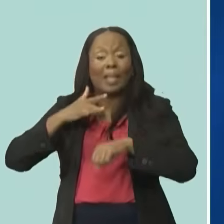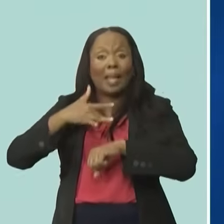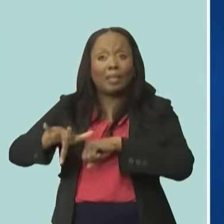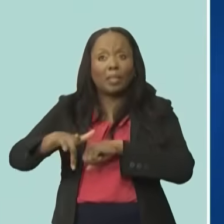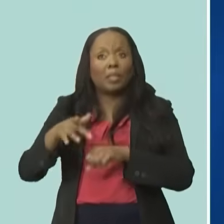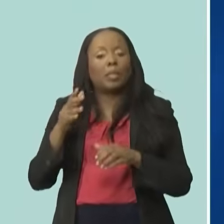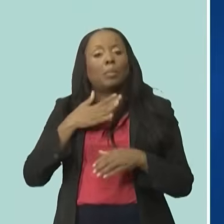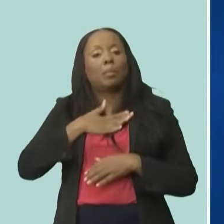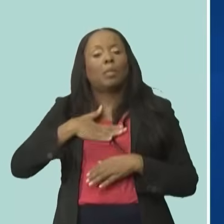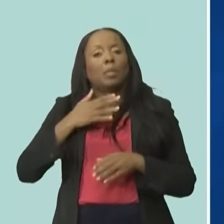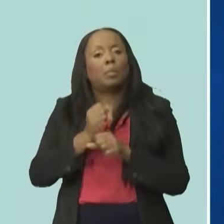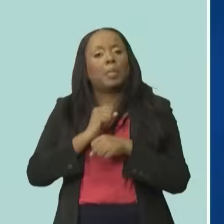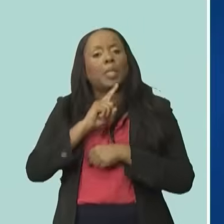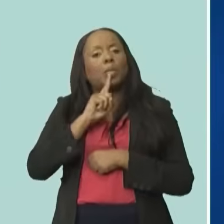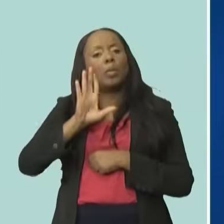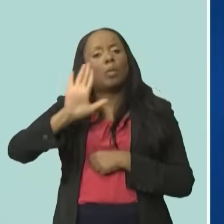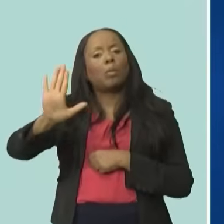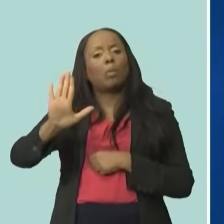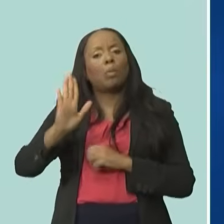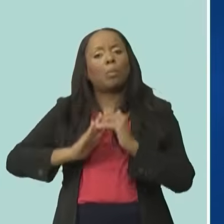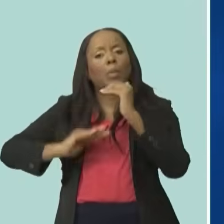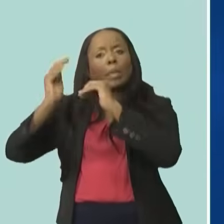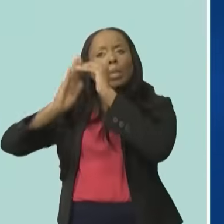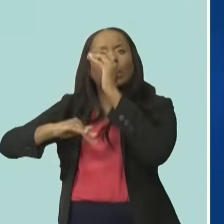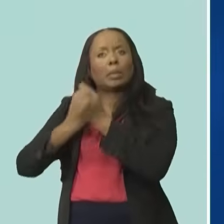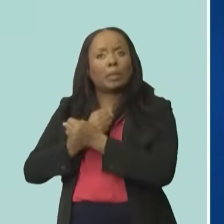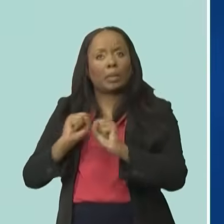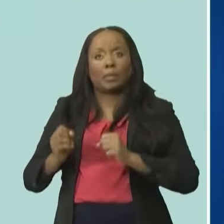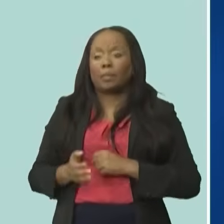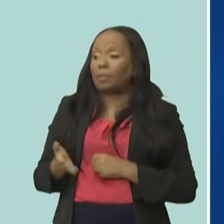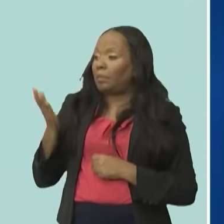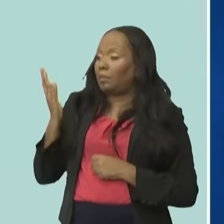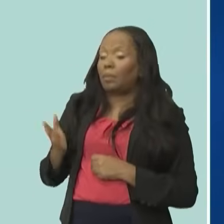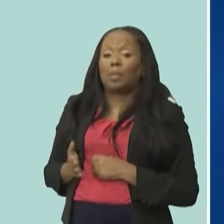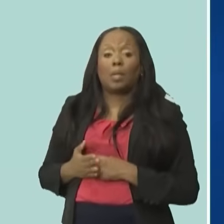properties. It appears as though in both buildings,